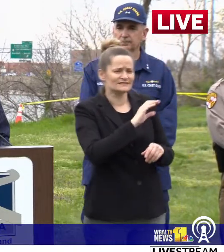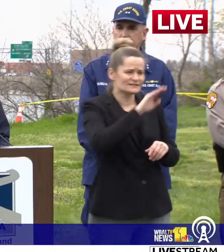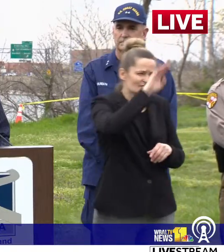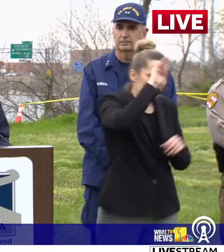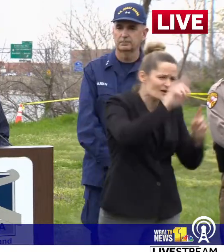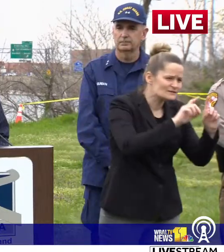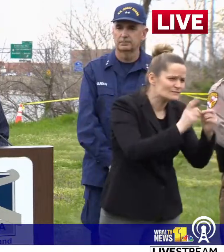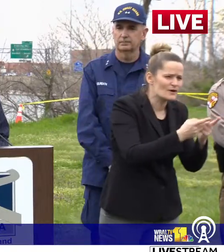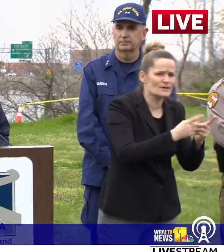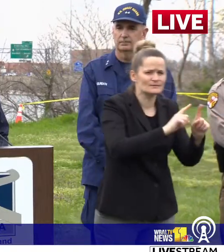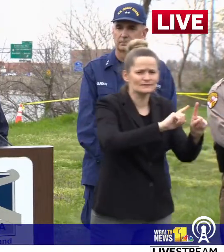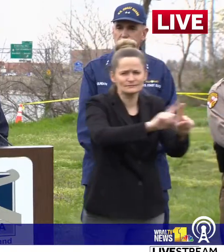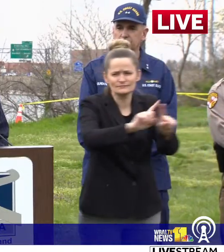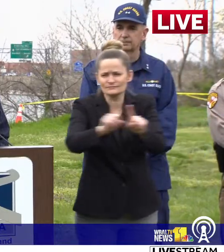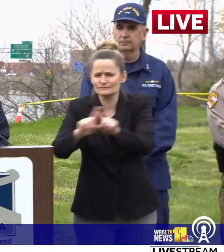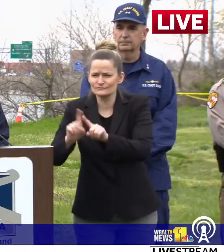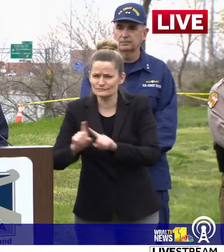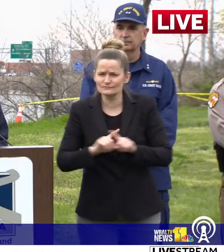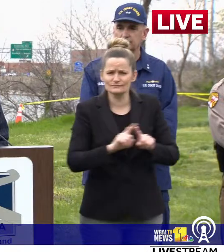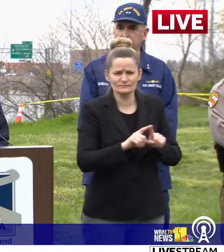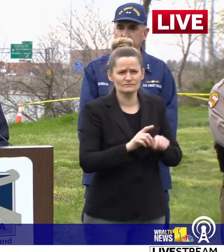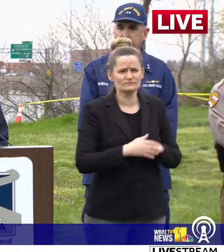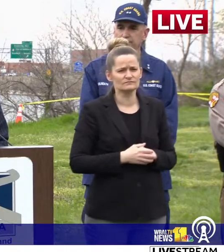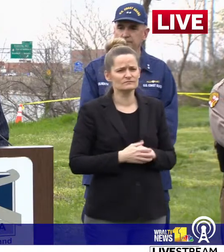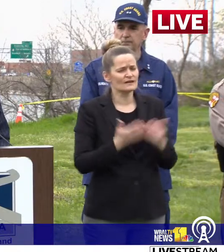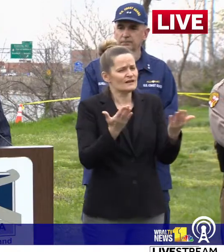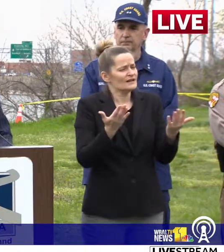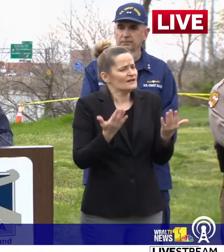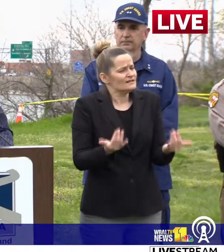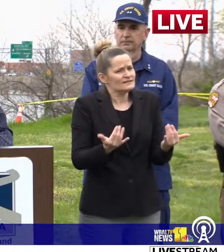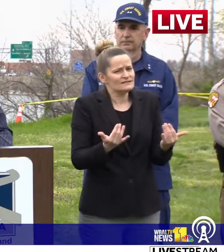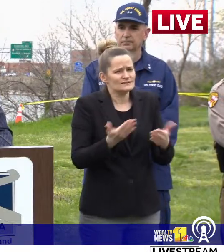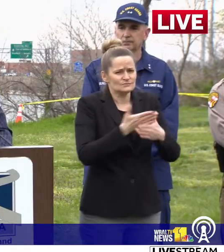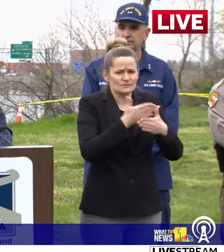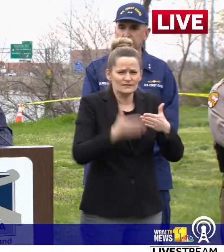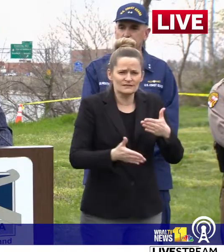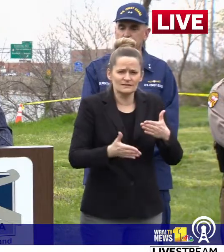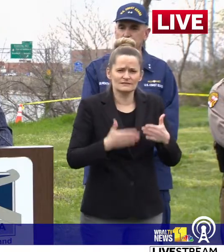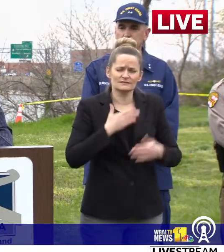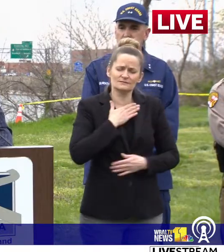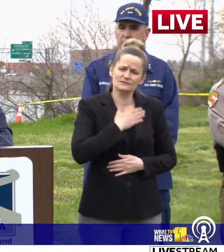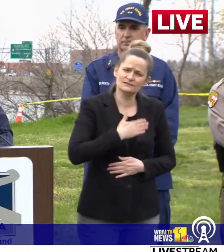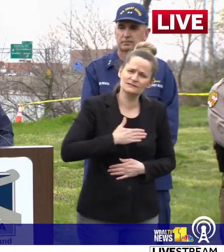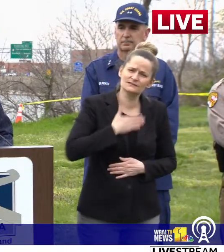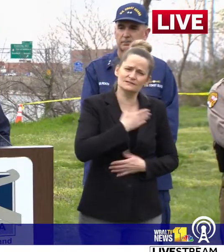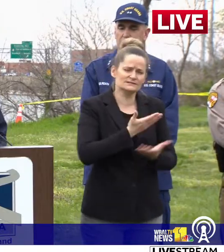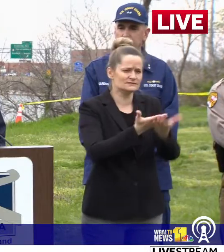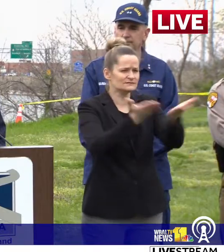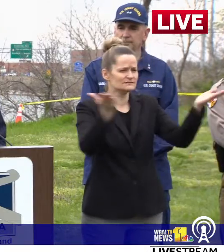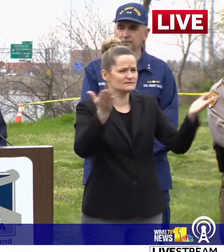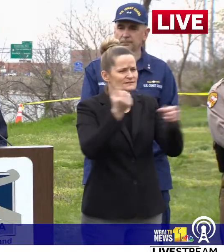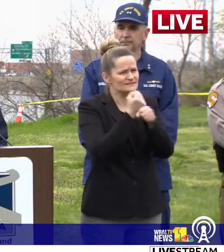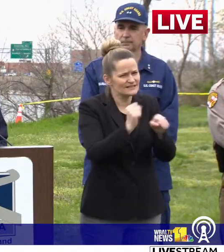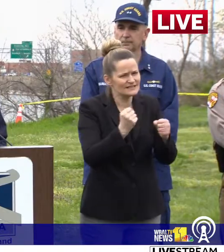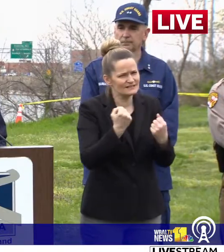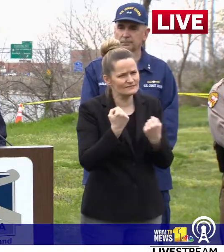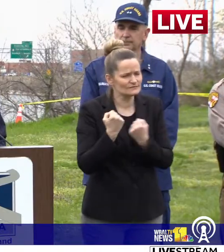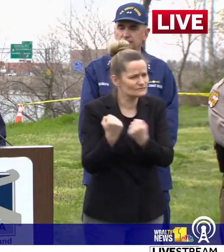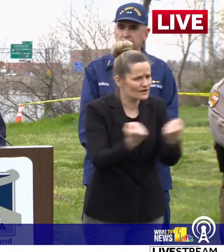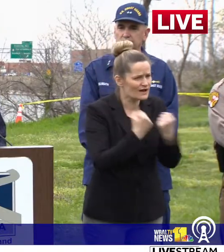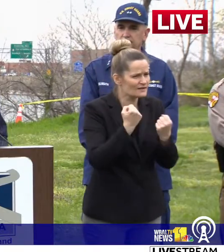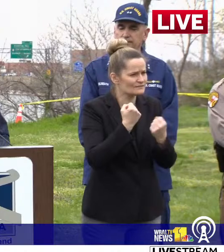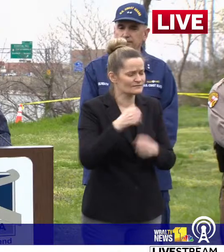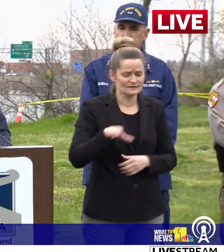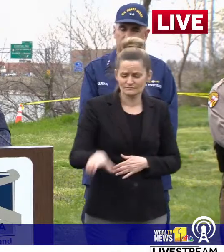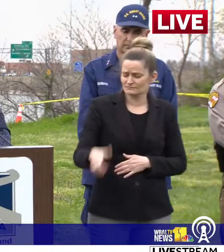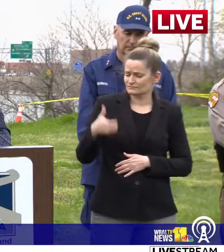lives. This holiday weekend, I urge everyone to be safe on the roads, slow down, put the phone away, and allow for extra